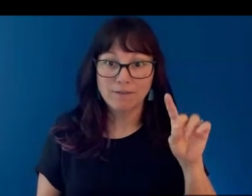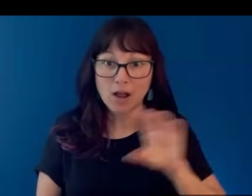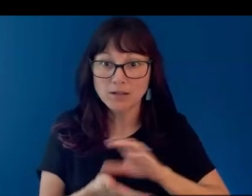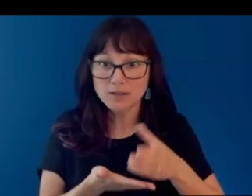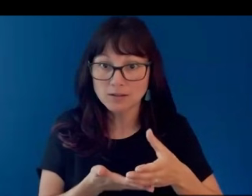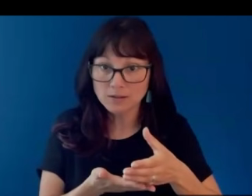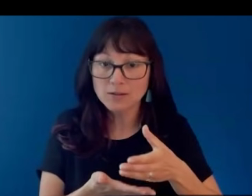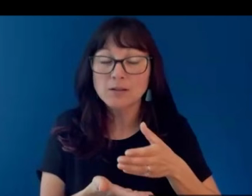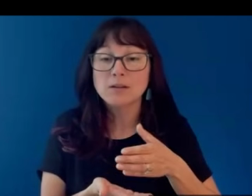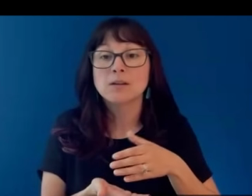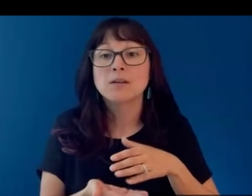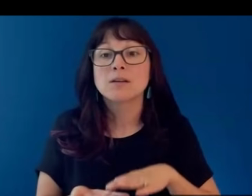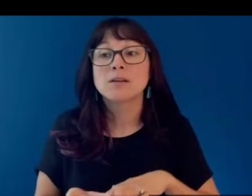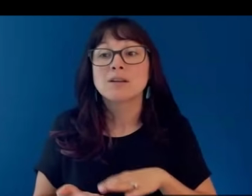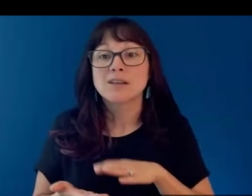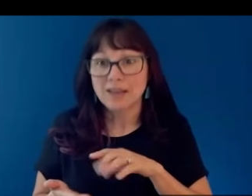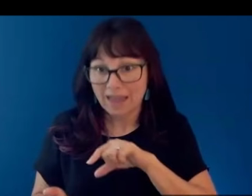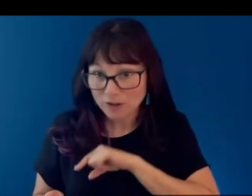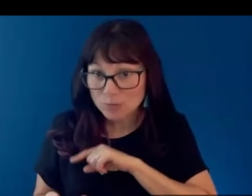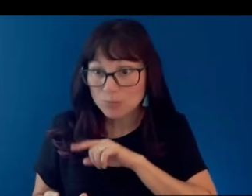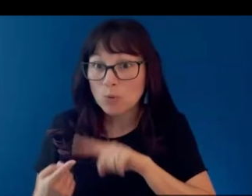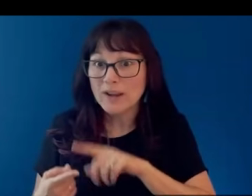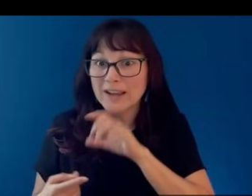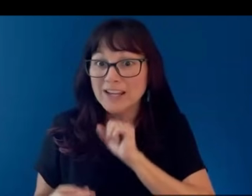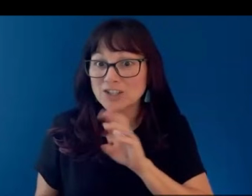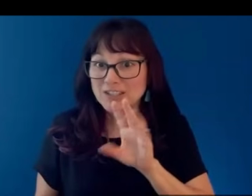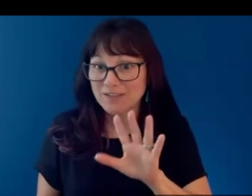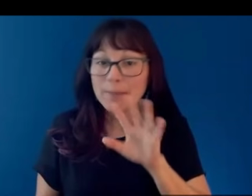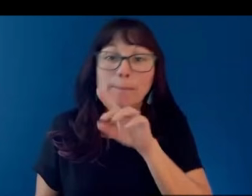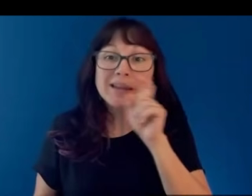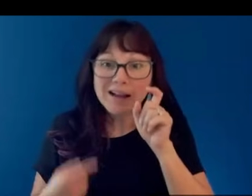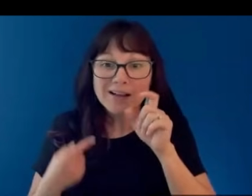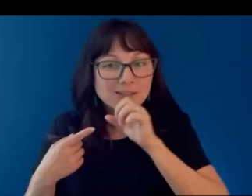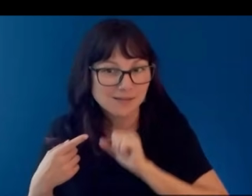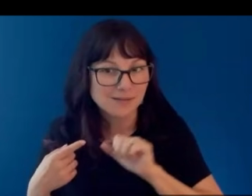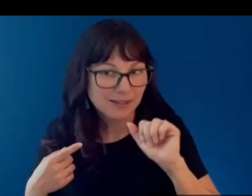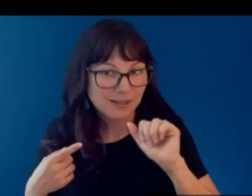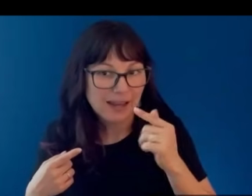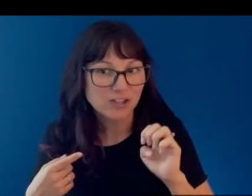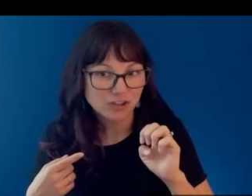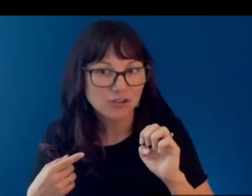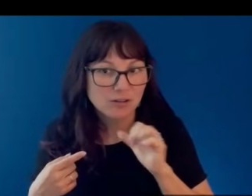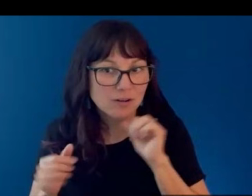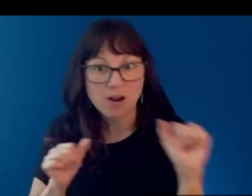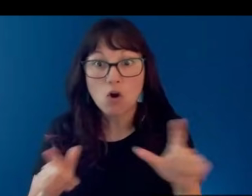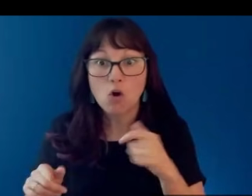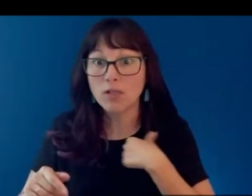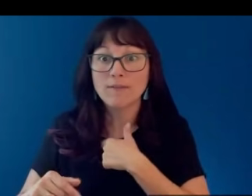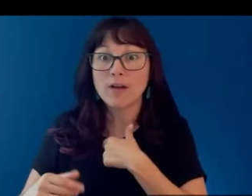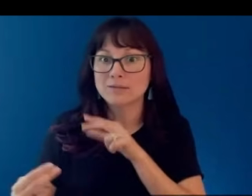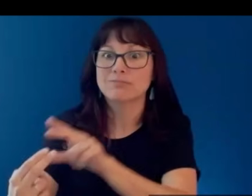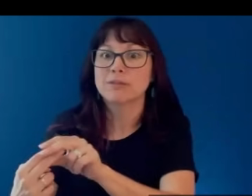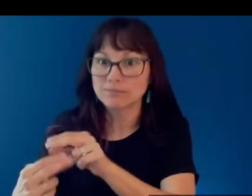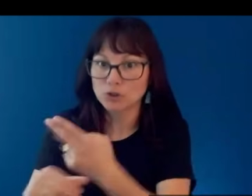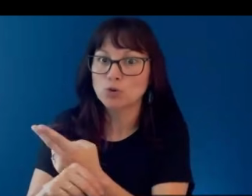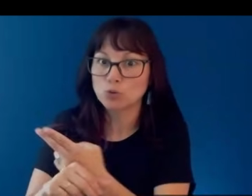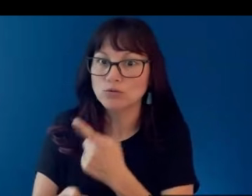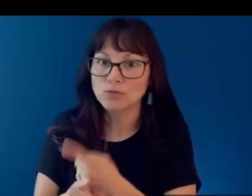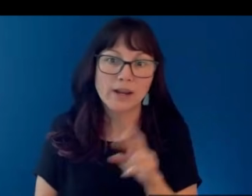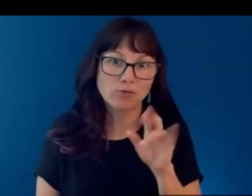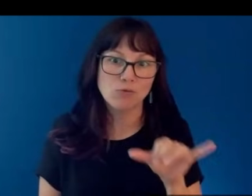for Medicare at age 65 due to our age, right? Not all of us tapped into it, right? Ray